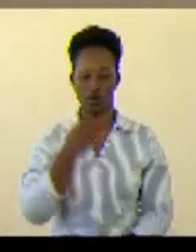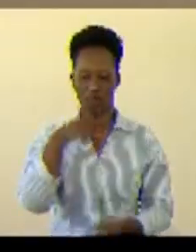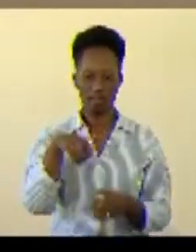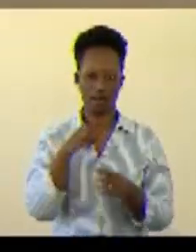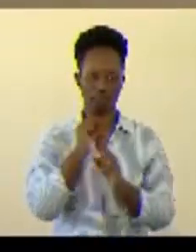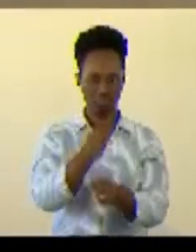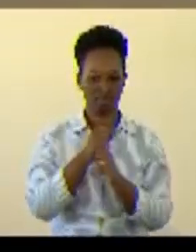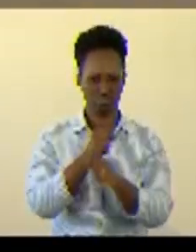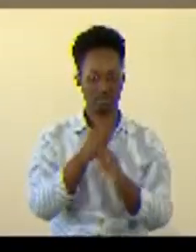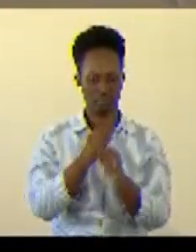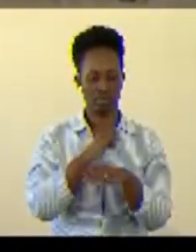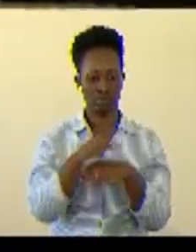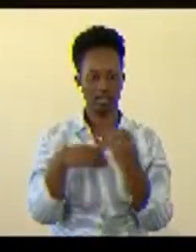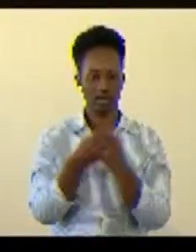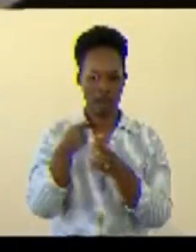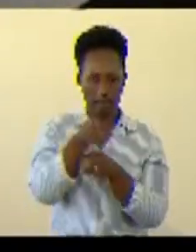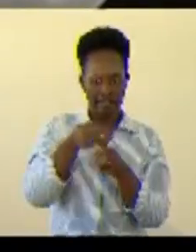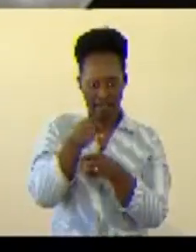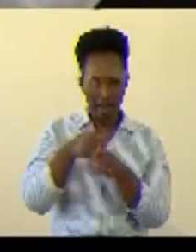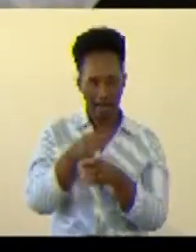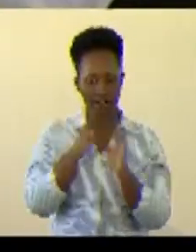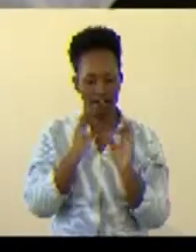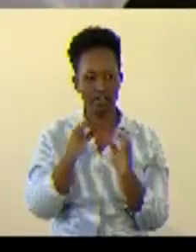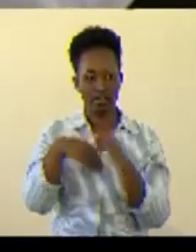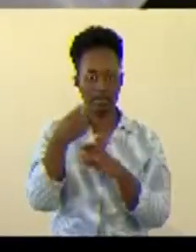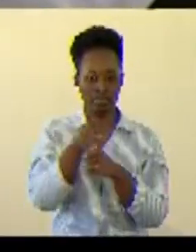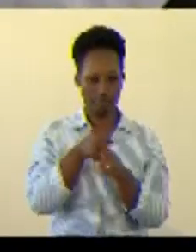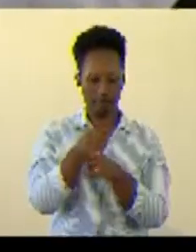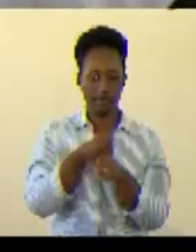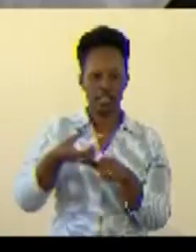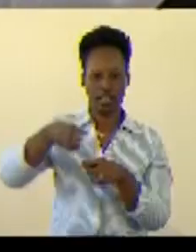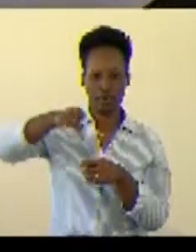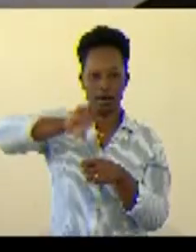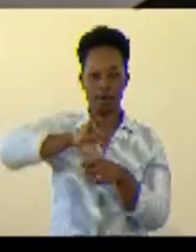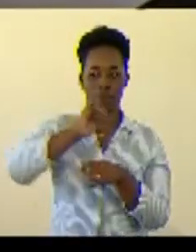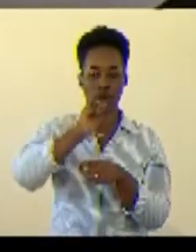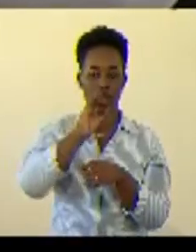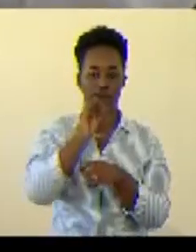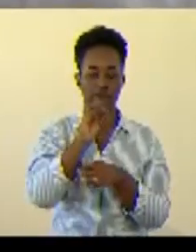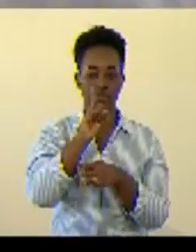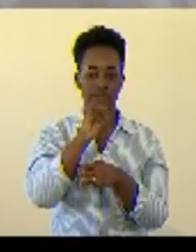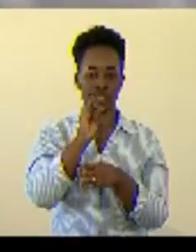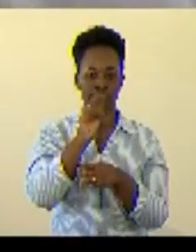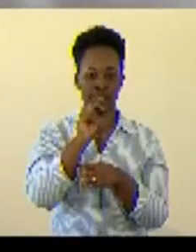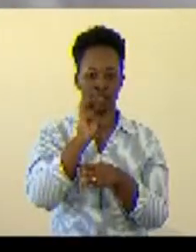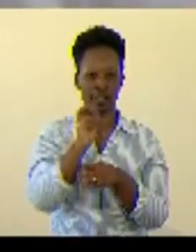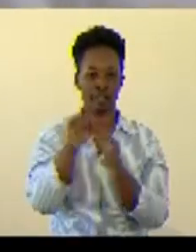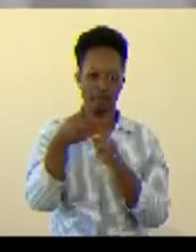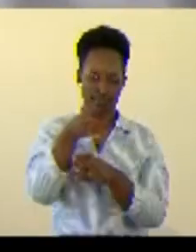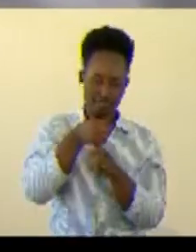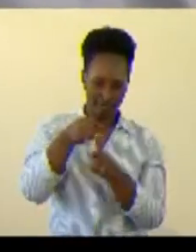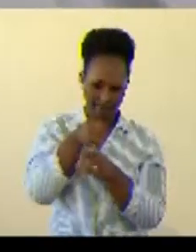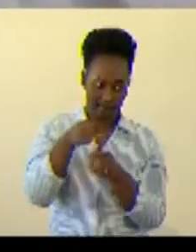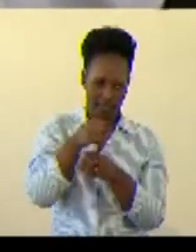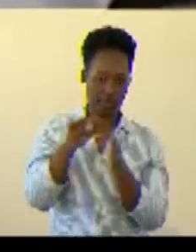I have to stir, then after stirring, then I will add the iodine solution. I'm stirring, as you see. After